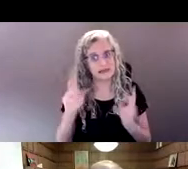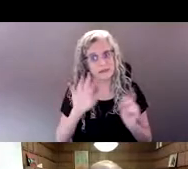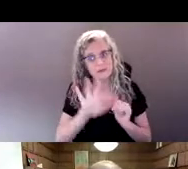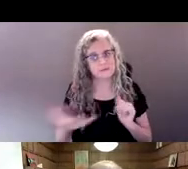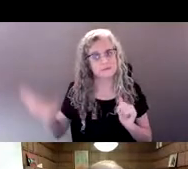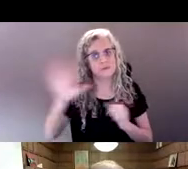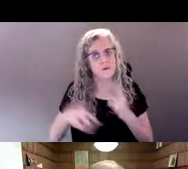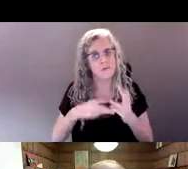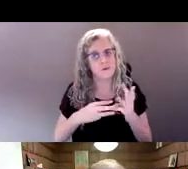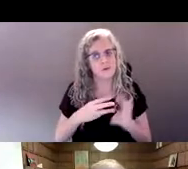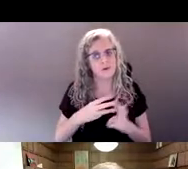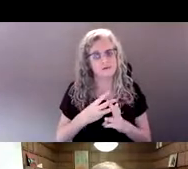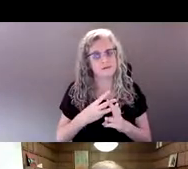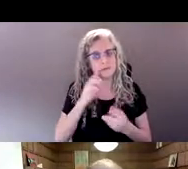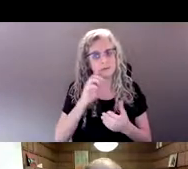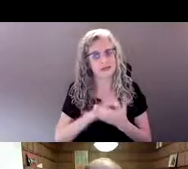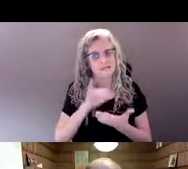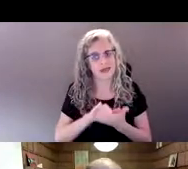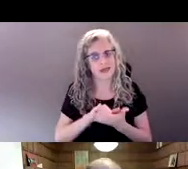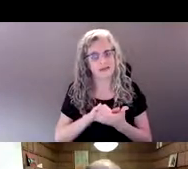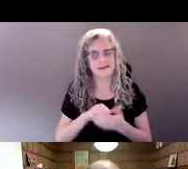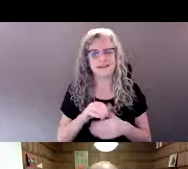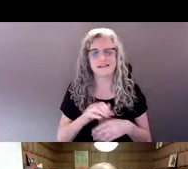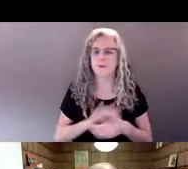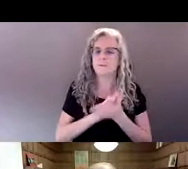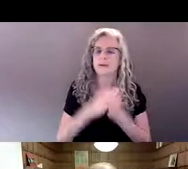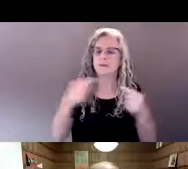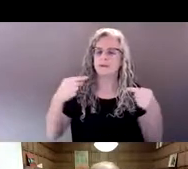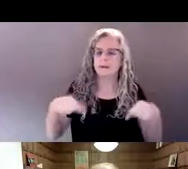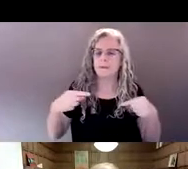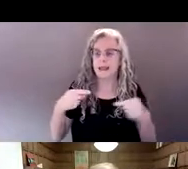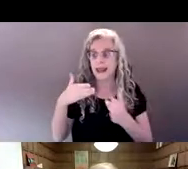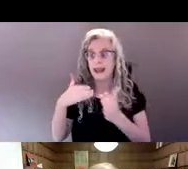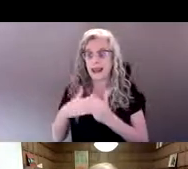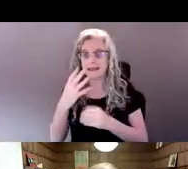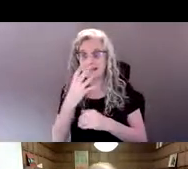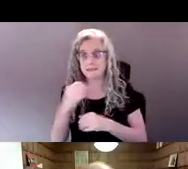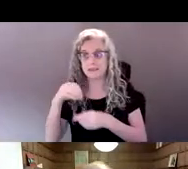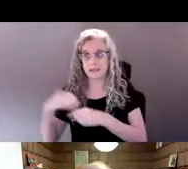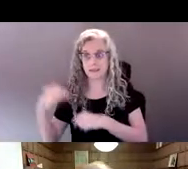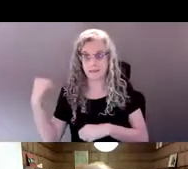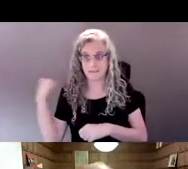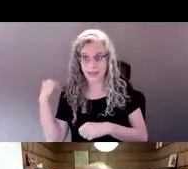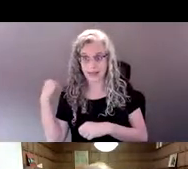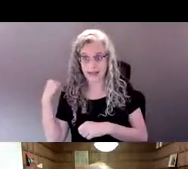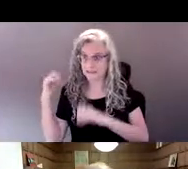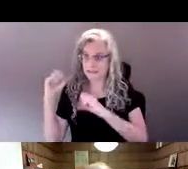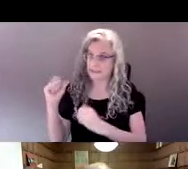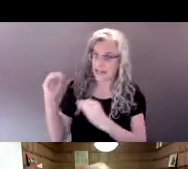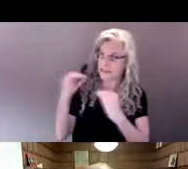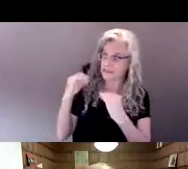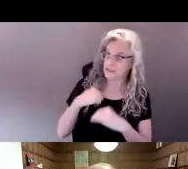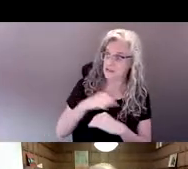world, it might feel like this debate over whether or not anti-Semitism's past have anything to tell us about